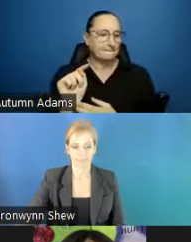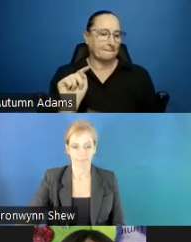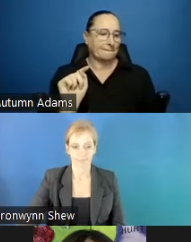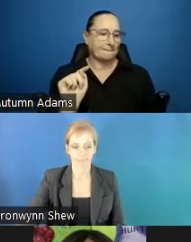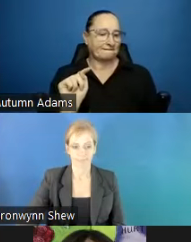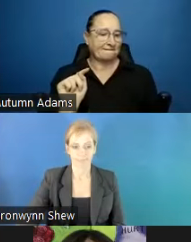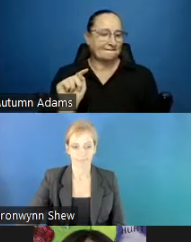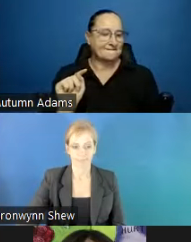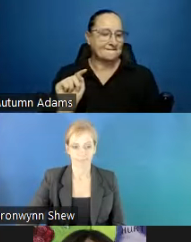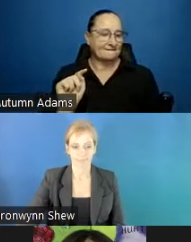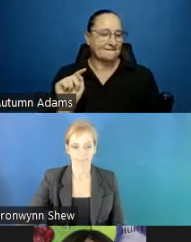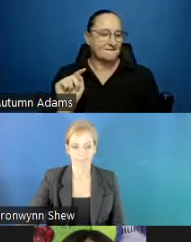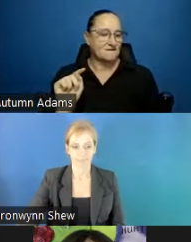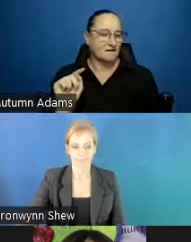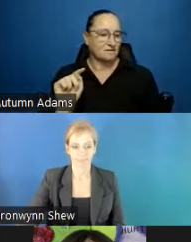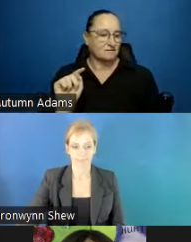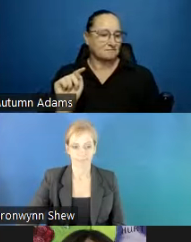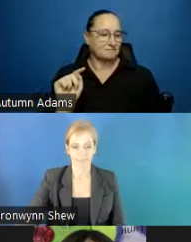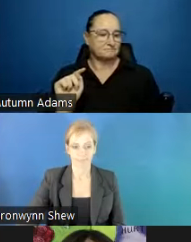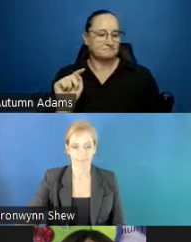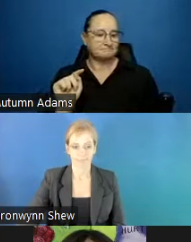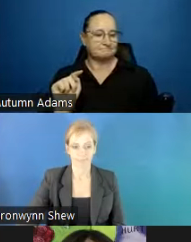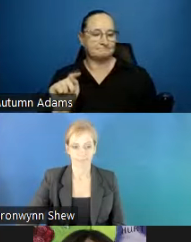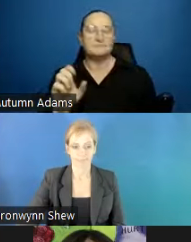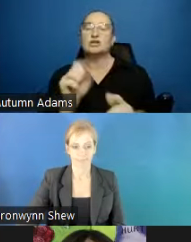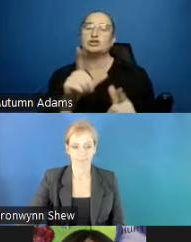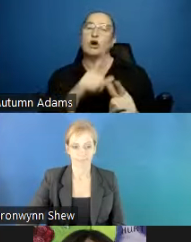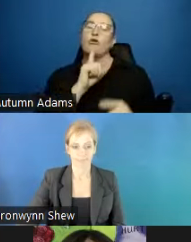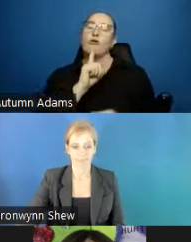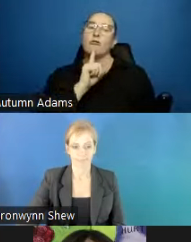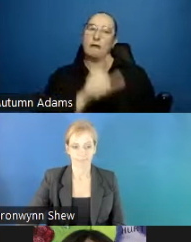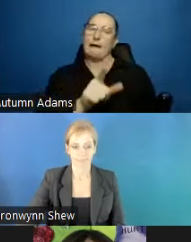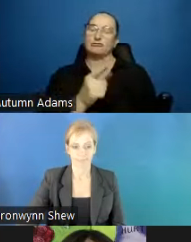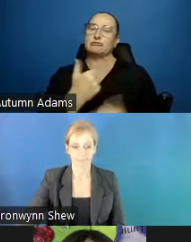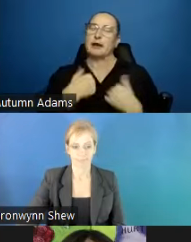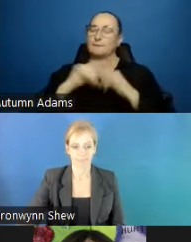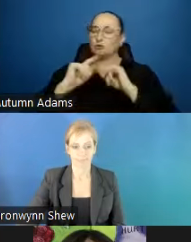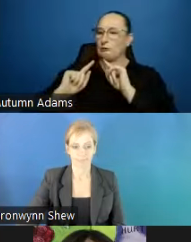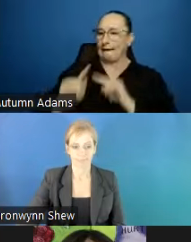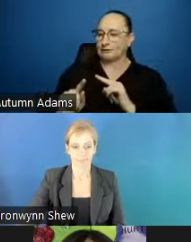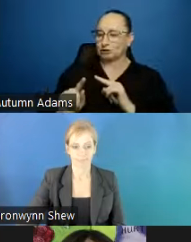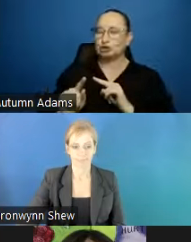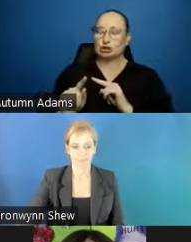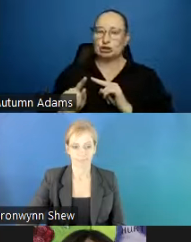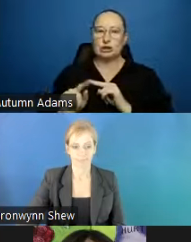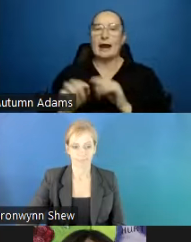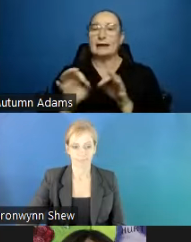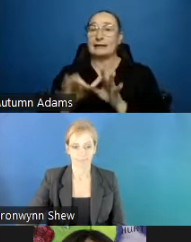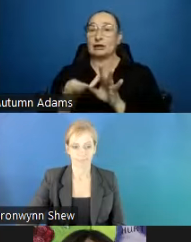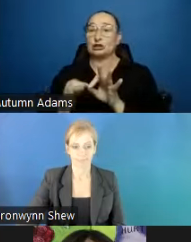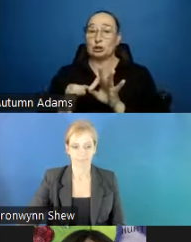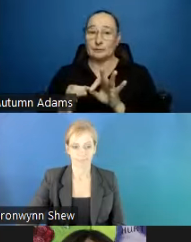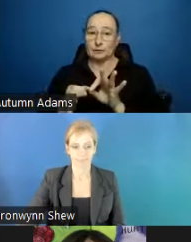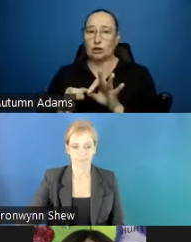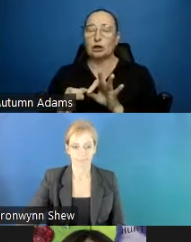same as email. The video phone is a little bit different. So we actually are able to answer and the interpreter will